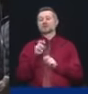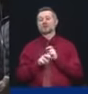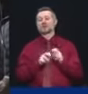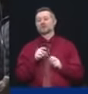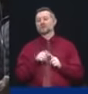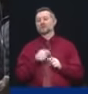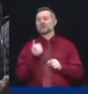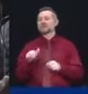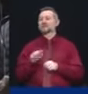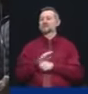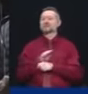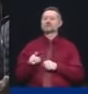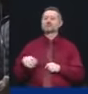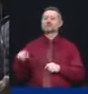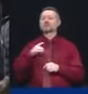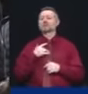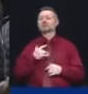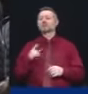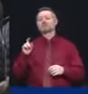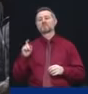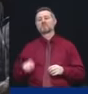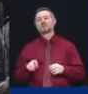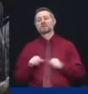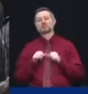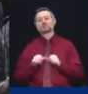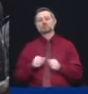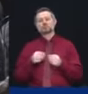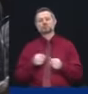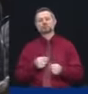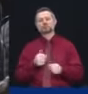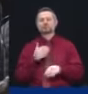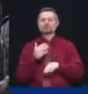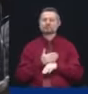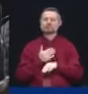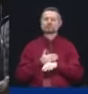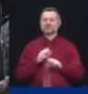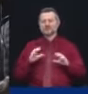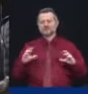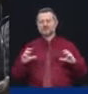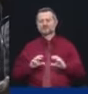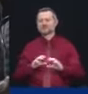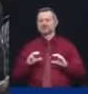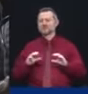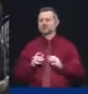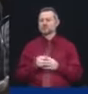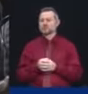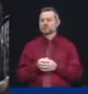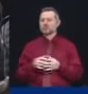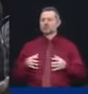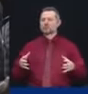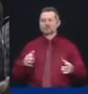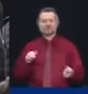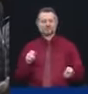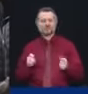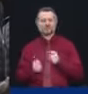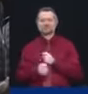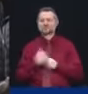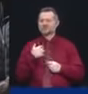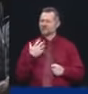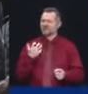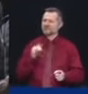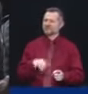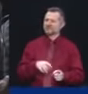attraction, you have to update it. You have to invest in it. It has to grow. It has to evolve. And for a long